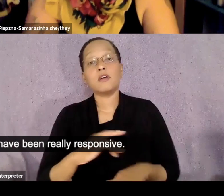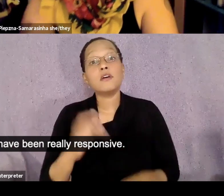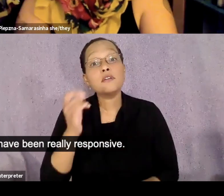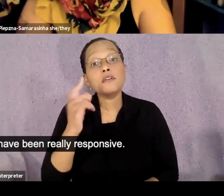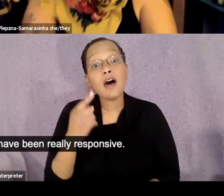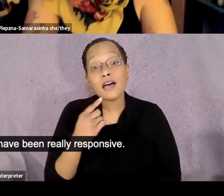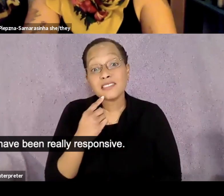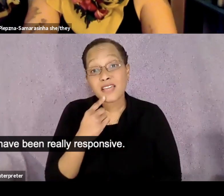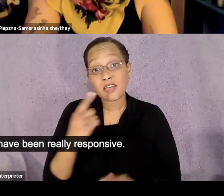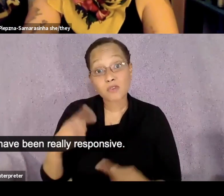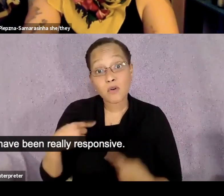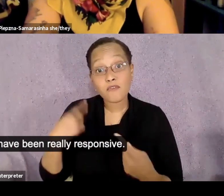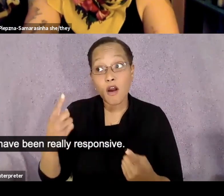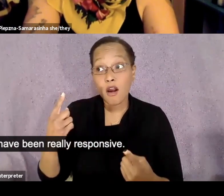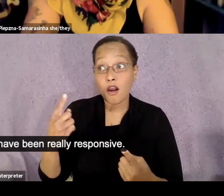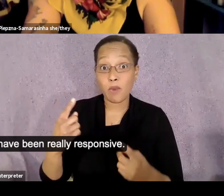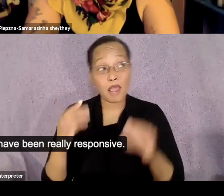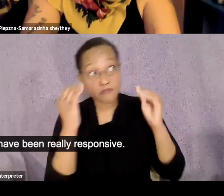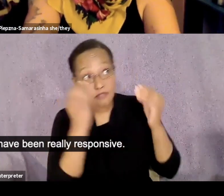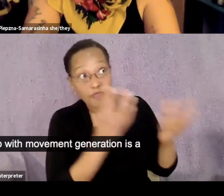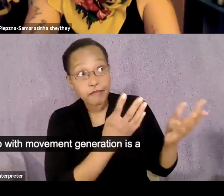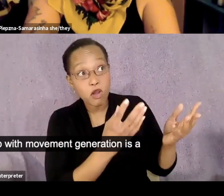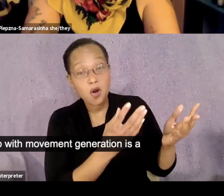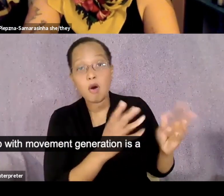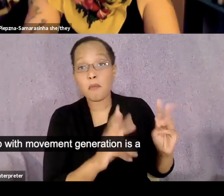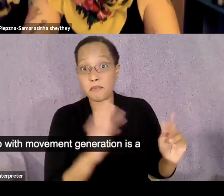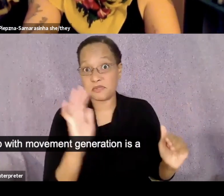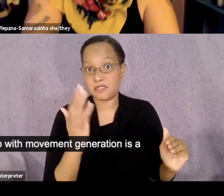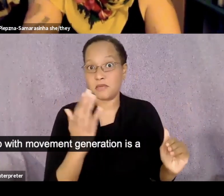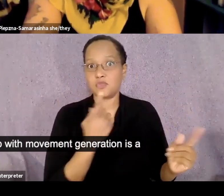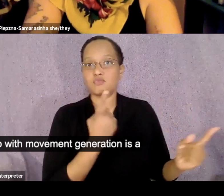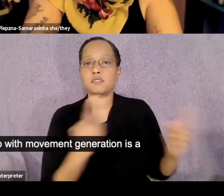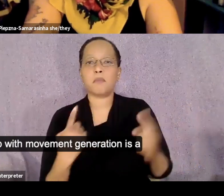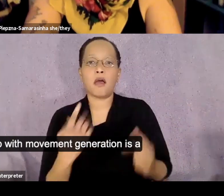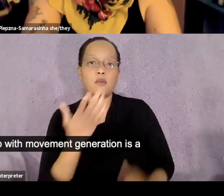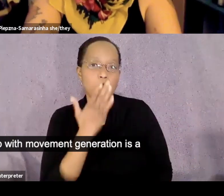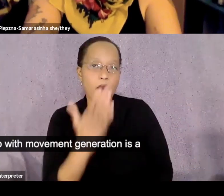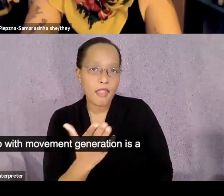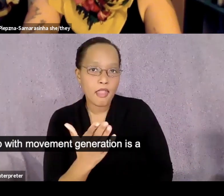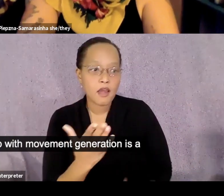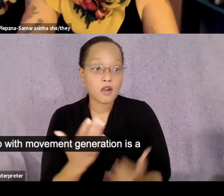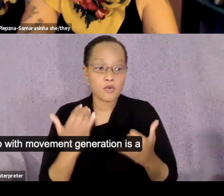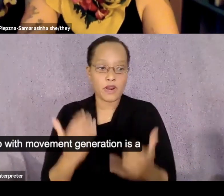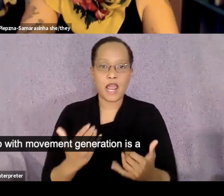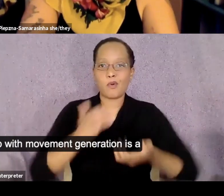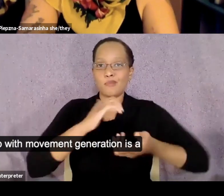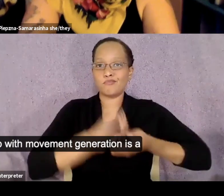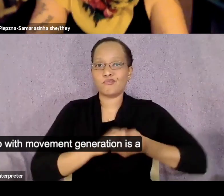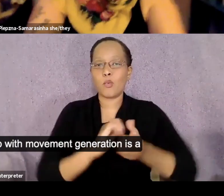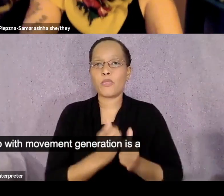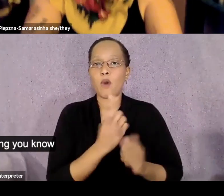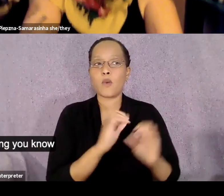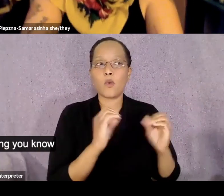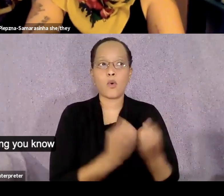have been really responsive. Um, we're doing a partnership with Movement Generation, who's